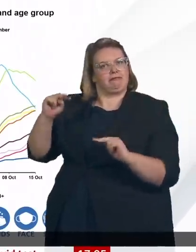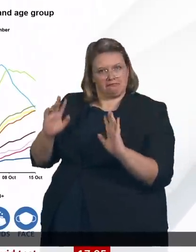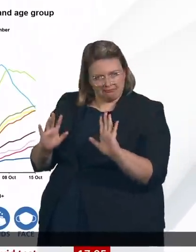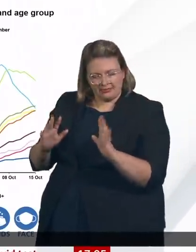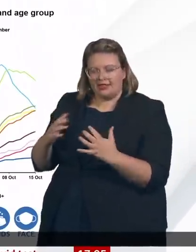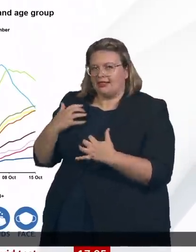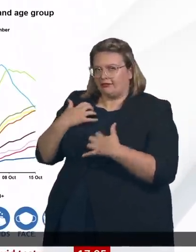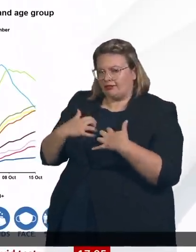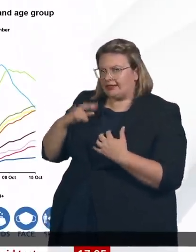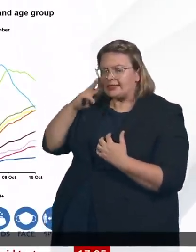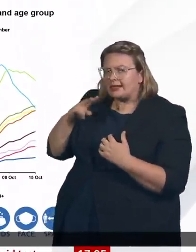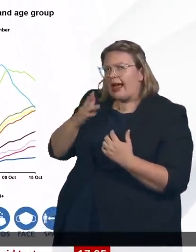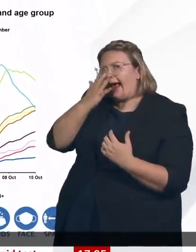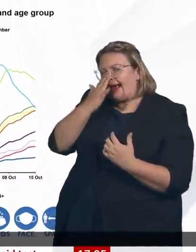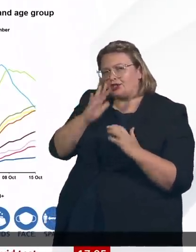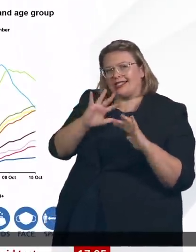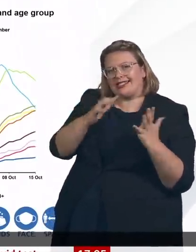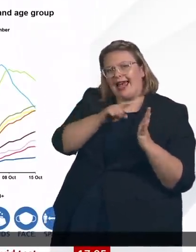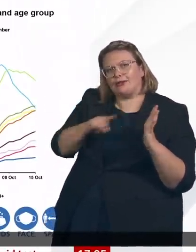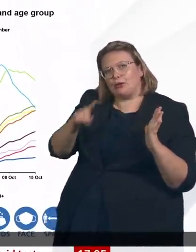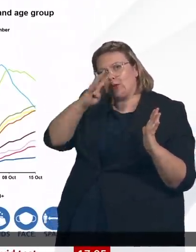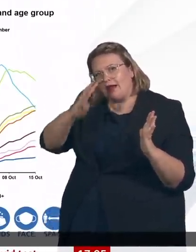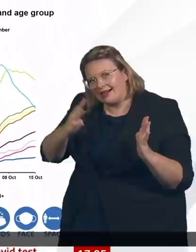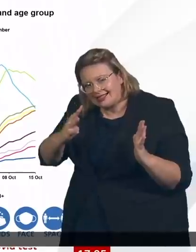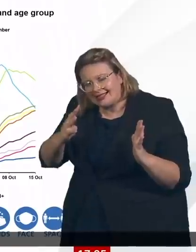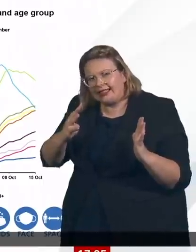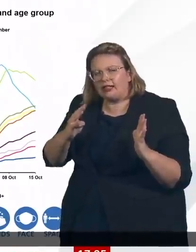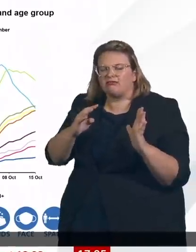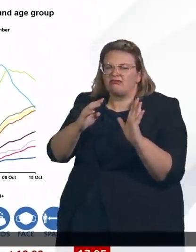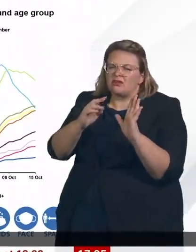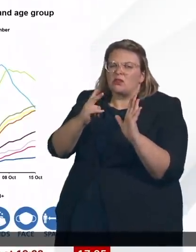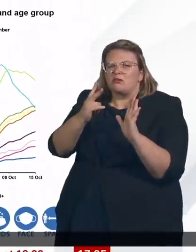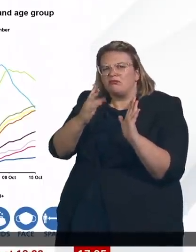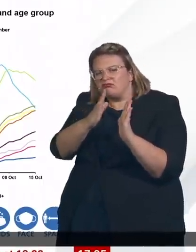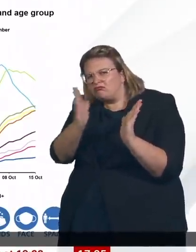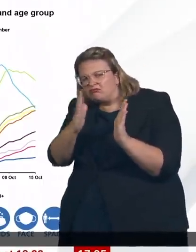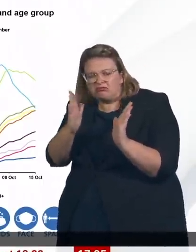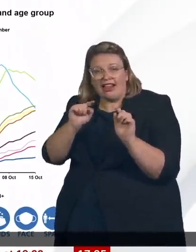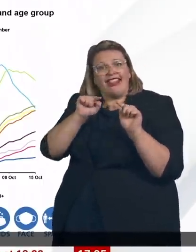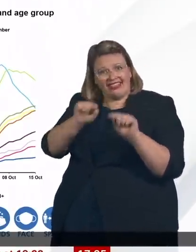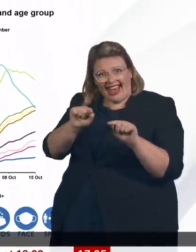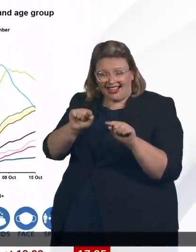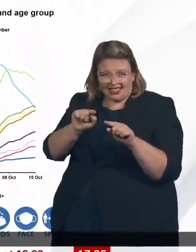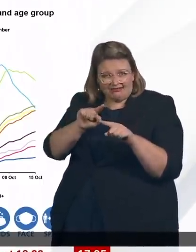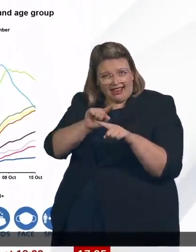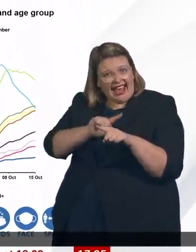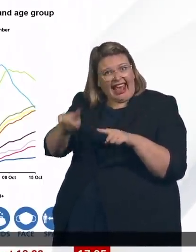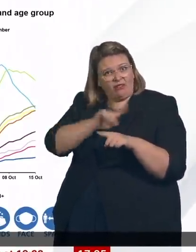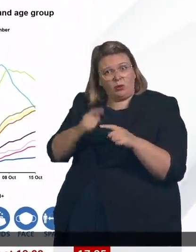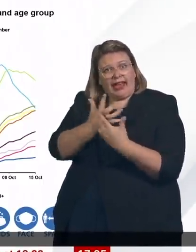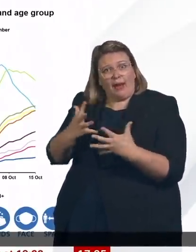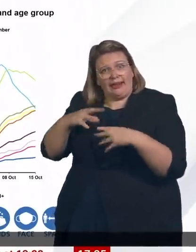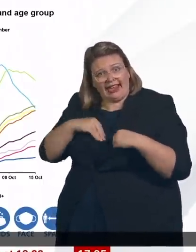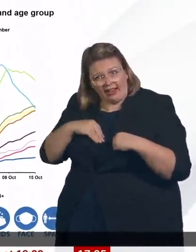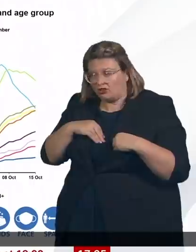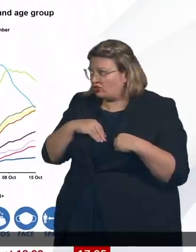to 19 and 20 to 29 age group, you can see that the weekly case rate has declined